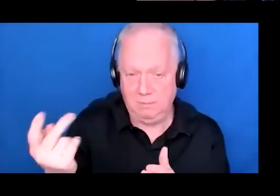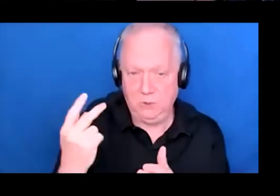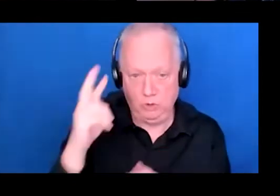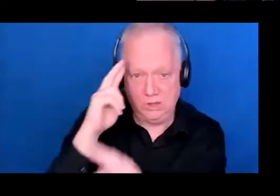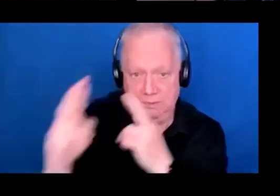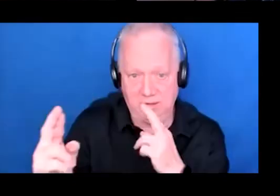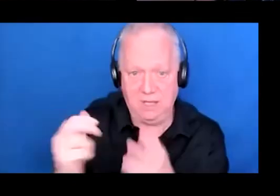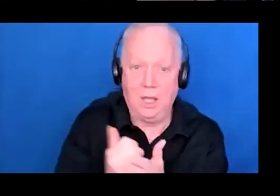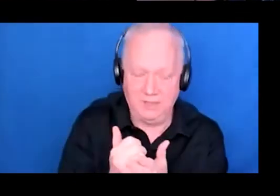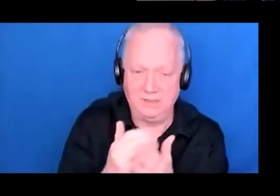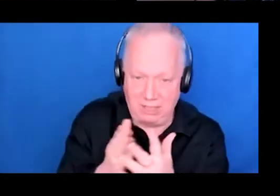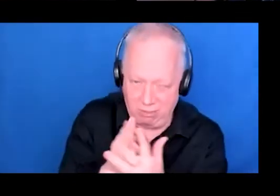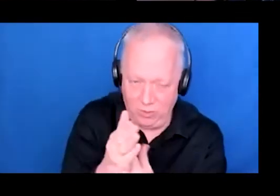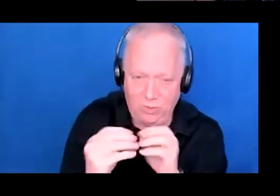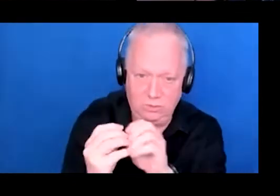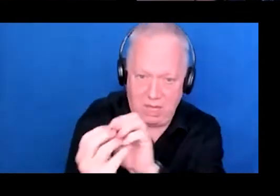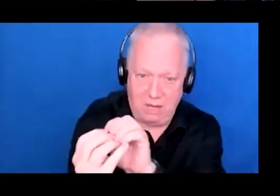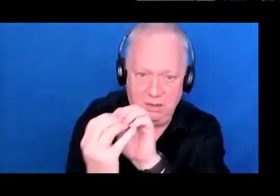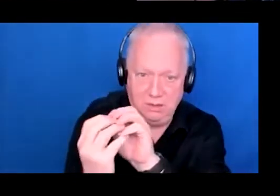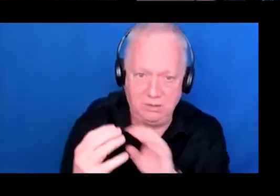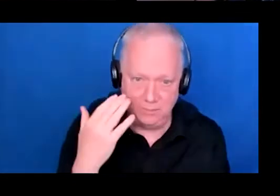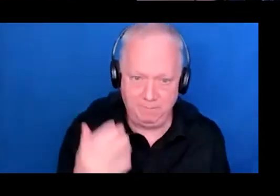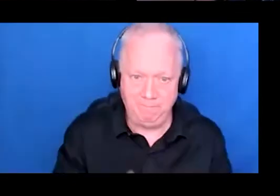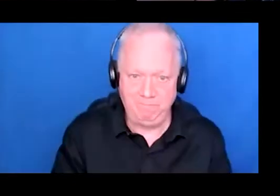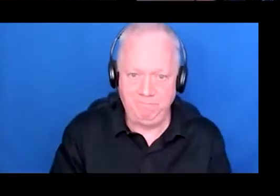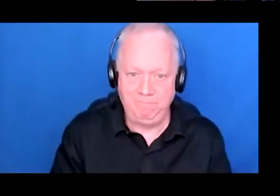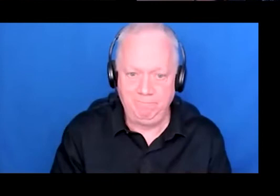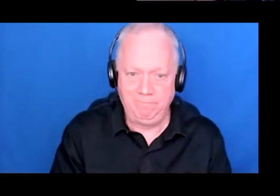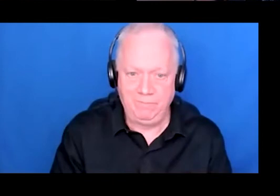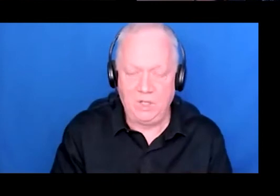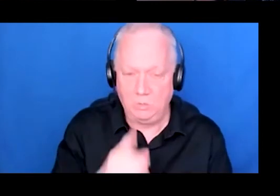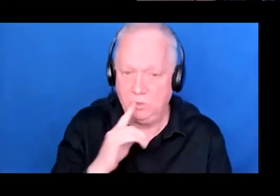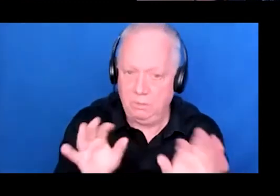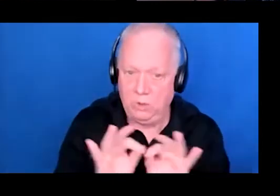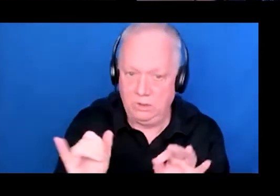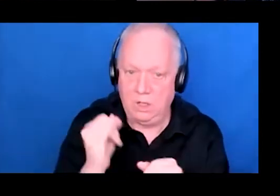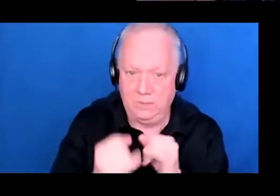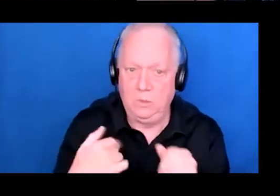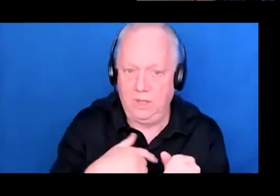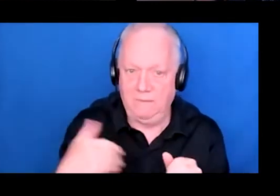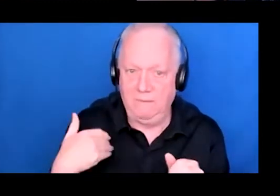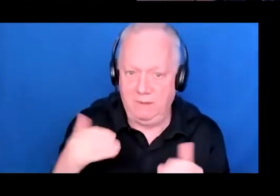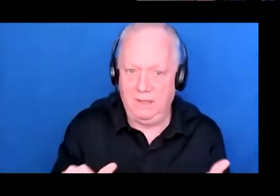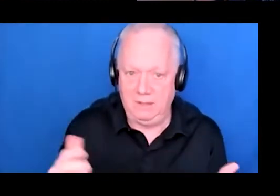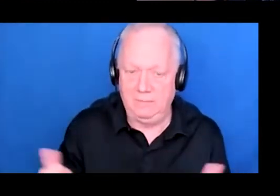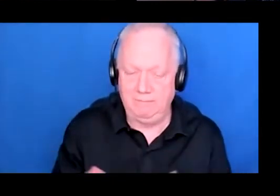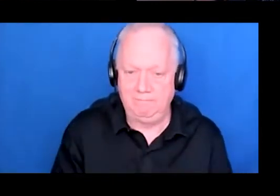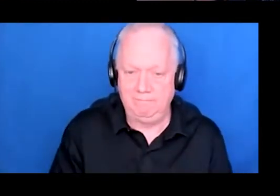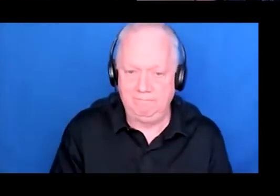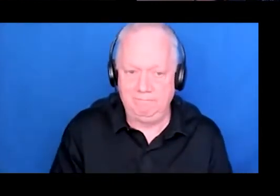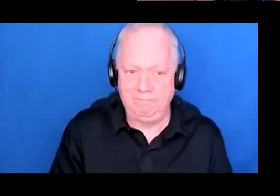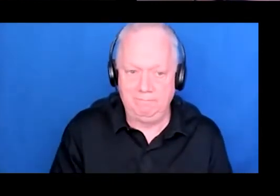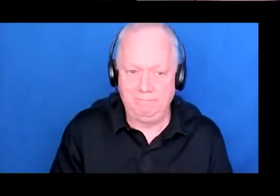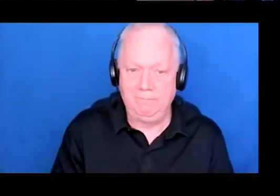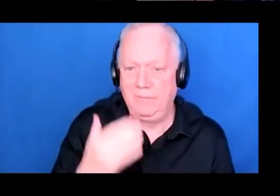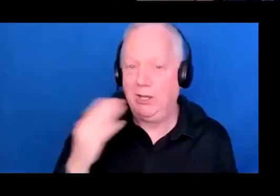respect helped us get through those battles, you know, and it was important ultimately that we had that. Right. Thank